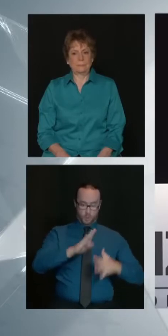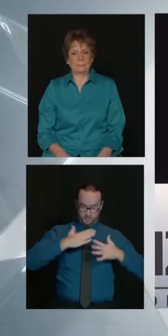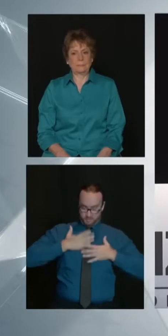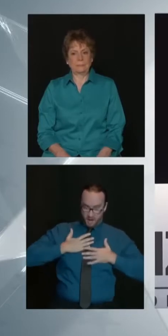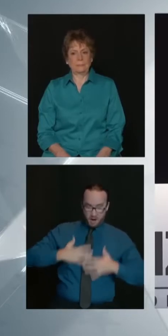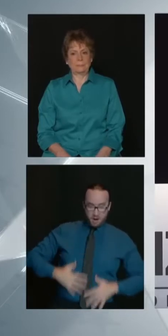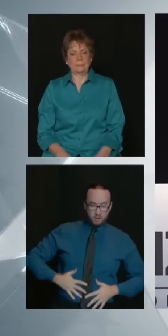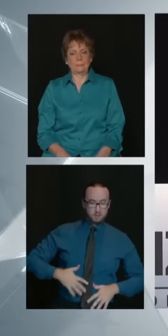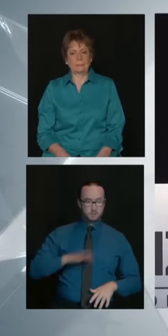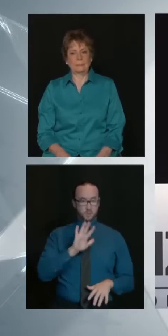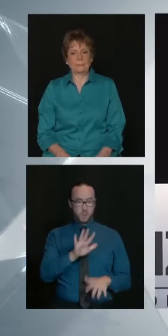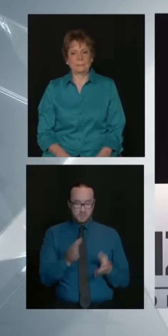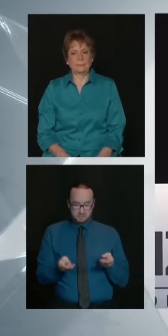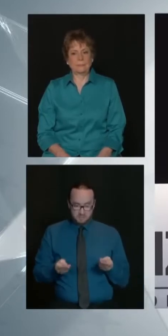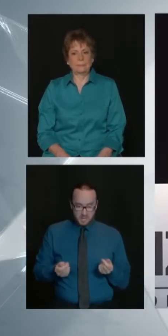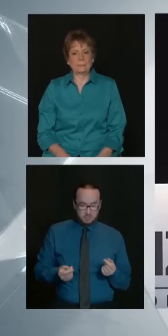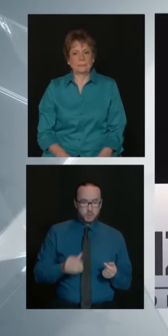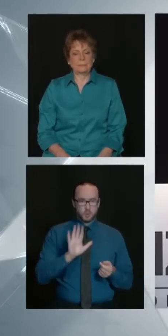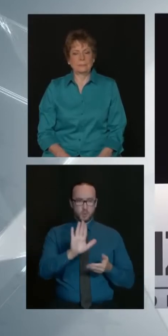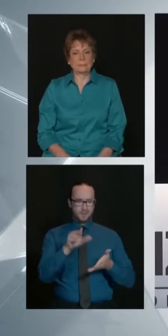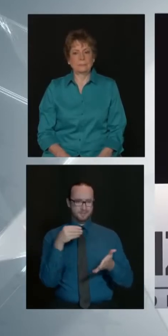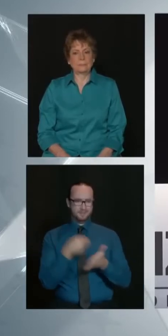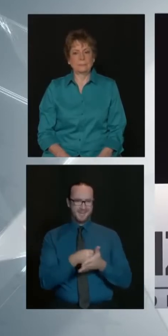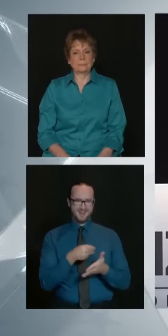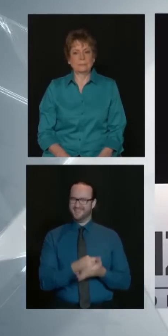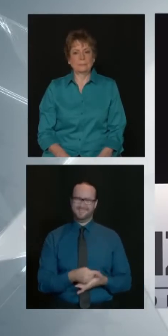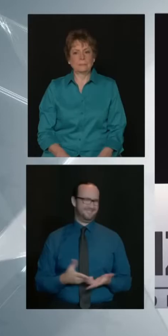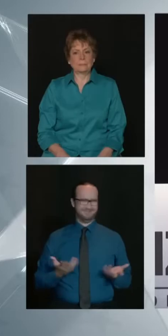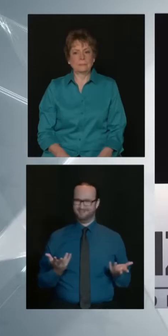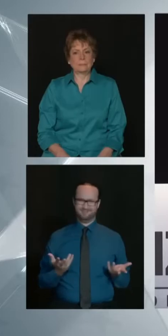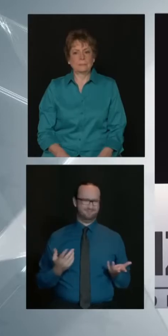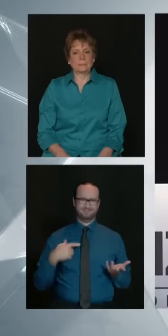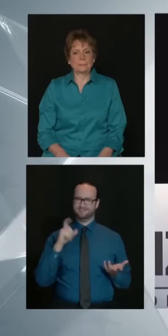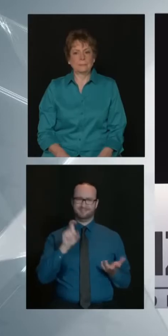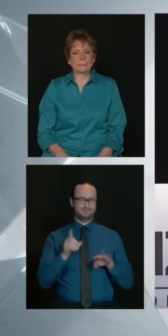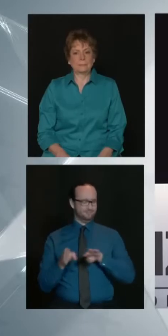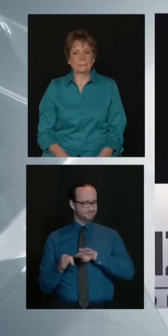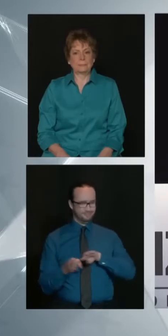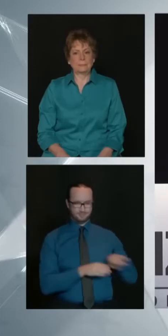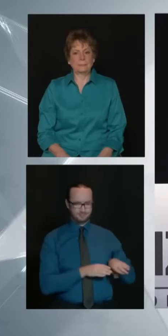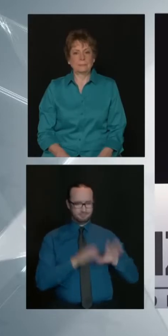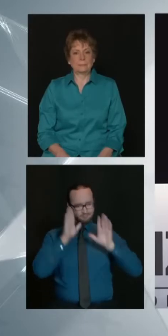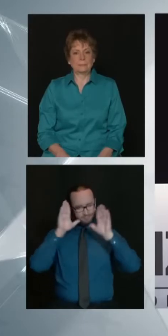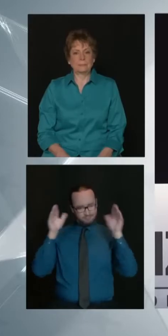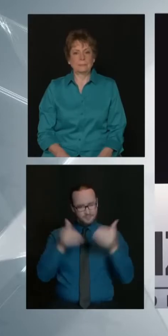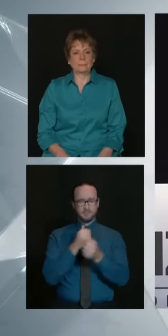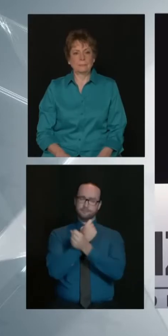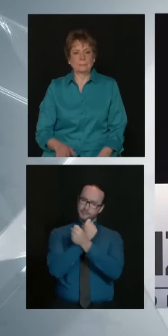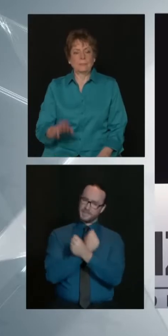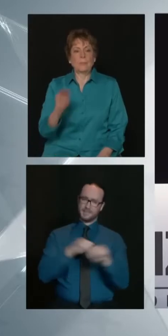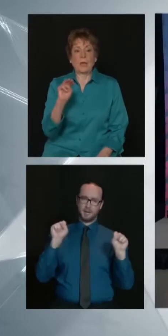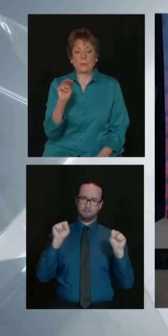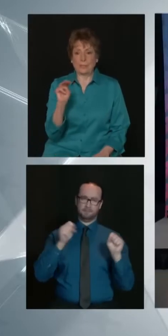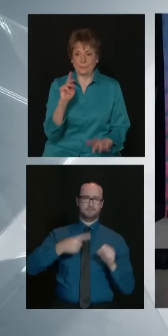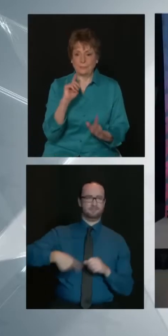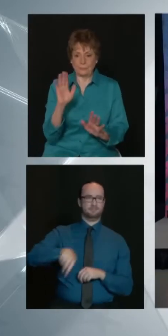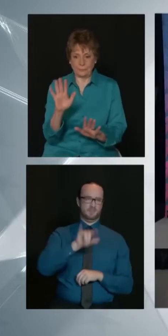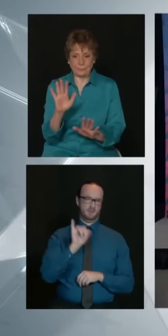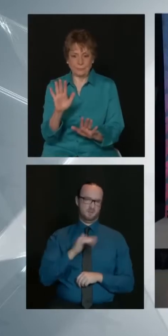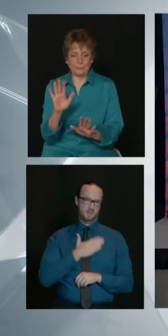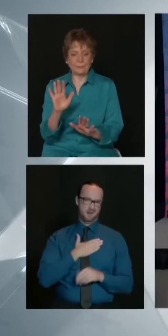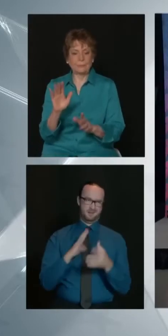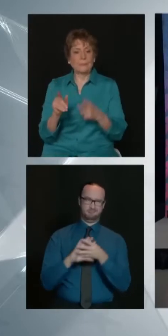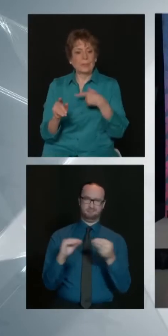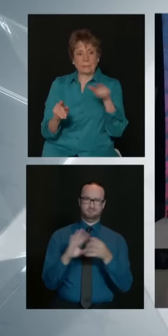your money, your time, that's what freedom is about, folks. None of that should be up for a vote. Mark Kelly, are there